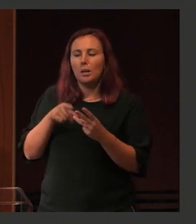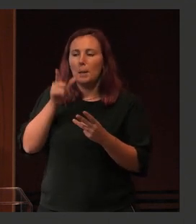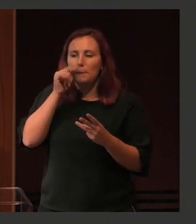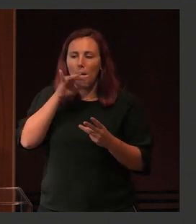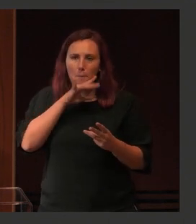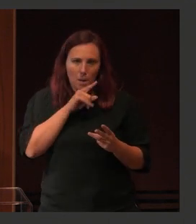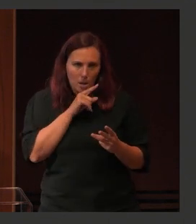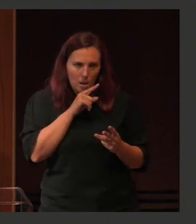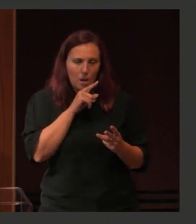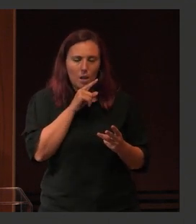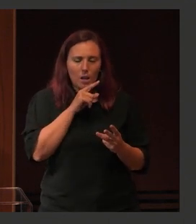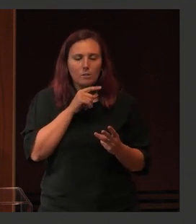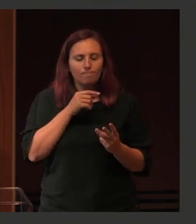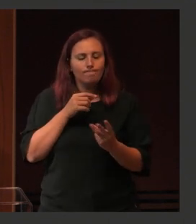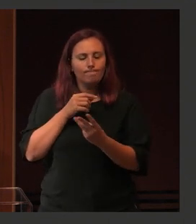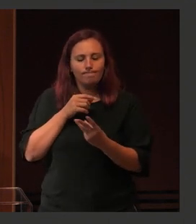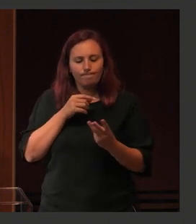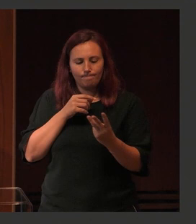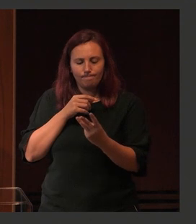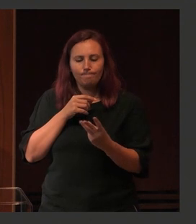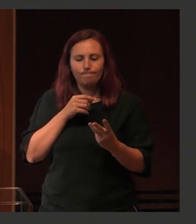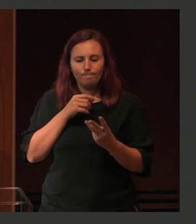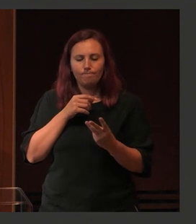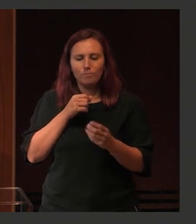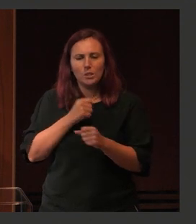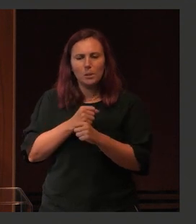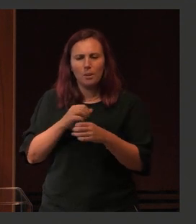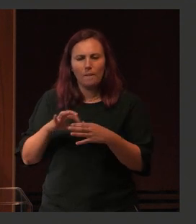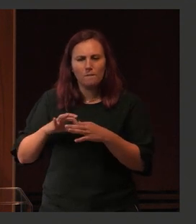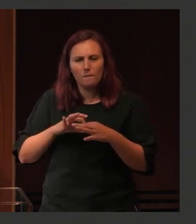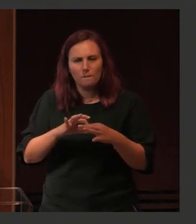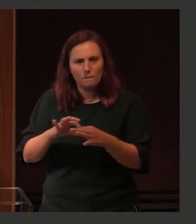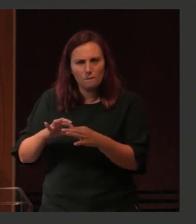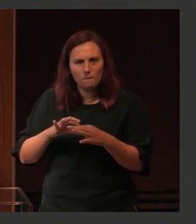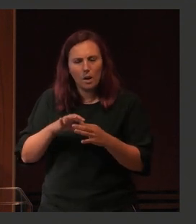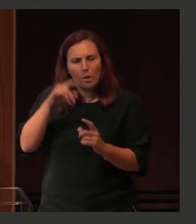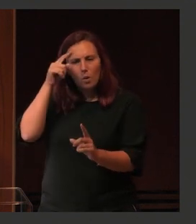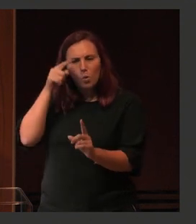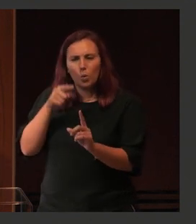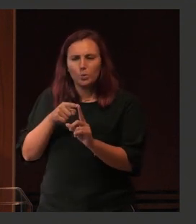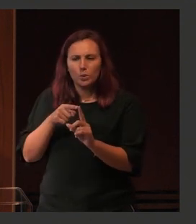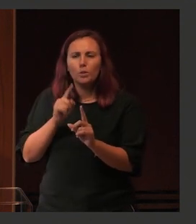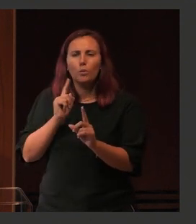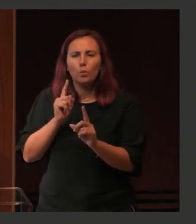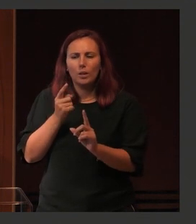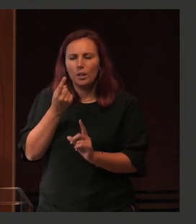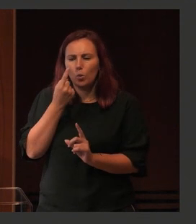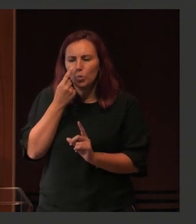to improve the knowledge, to improve the well-being of the students.